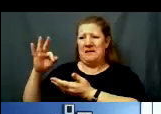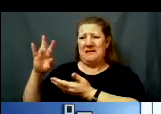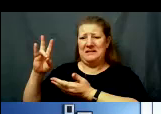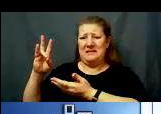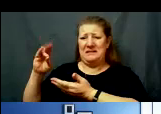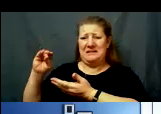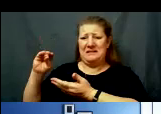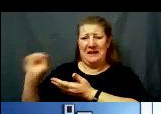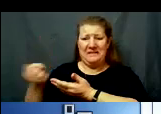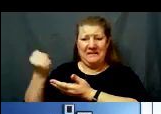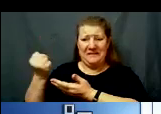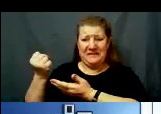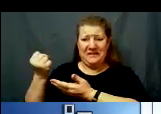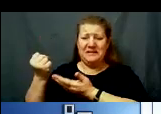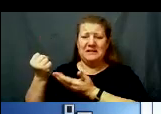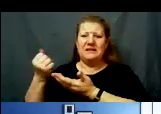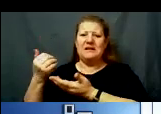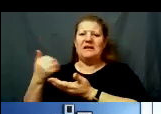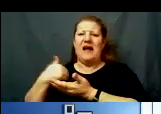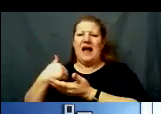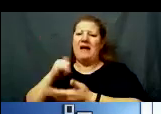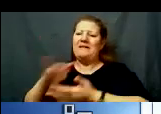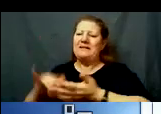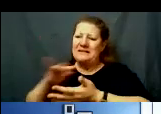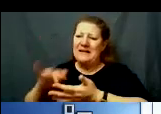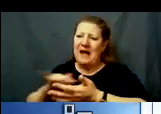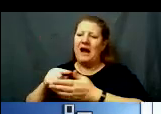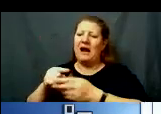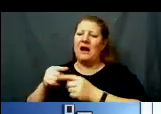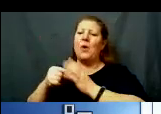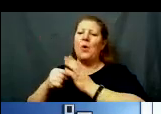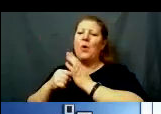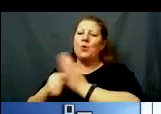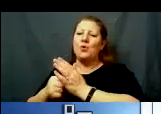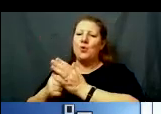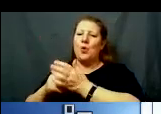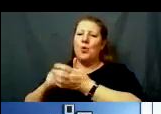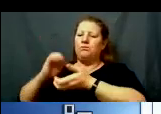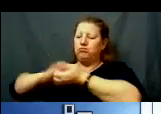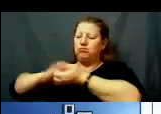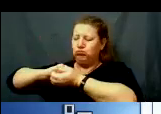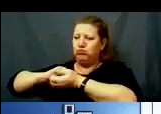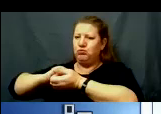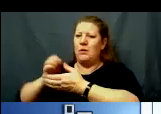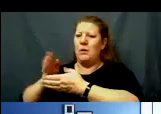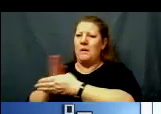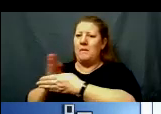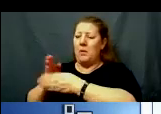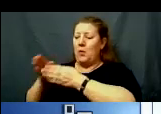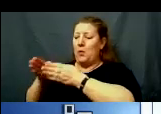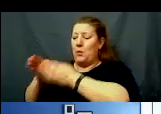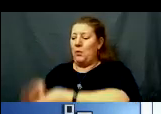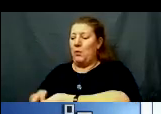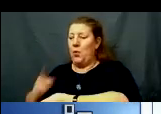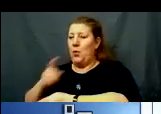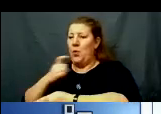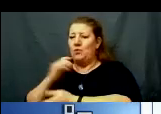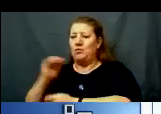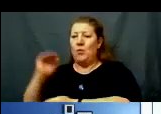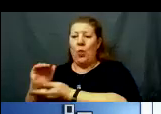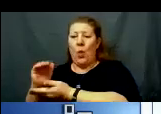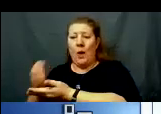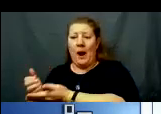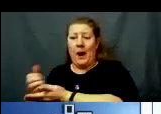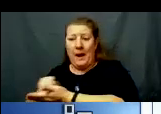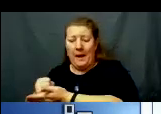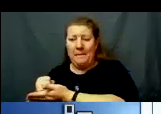had empirical studies showing a strong correlation between being a person who is in the low income category